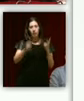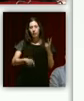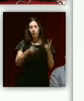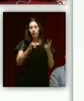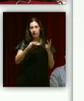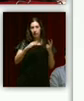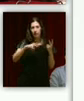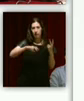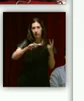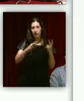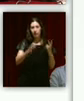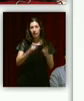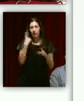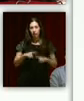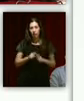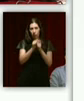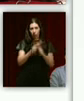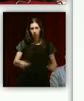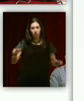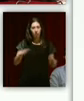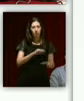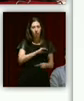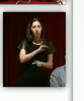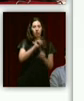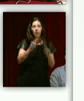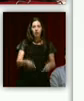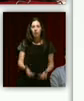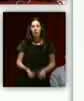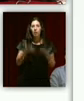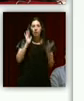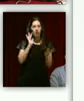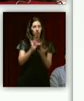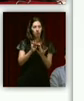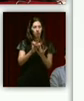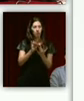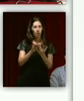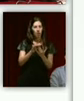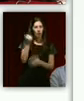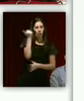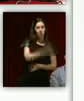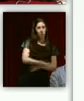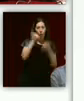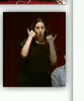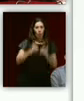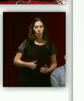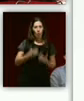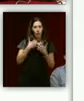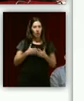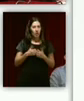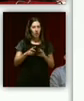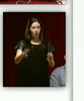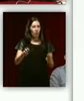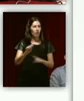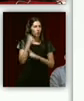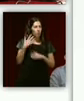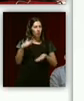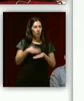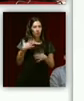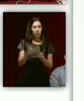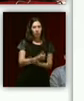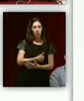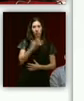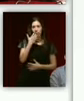from Xbox. These are platforms that have introduced a novelty interface with a